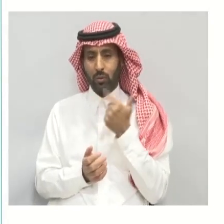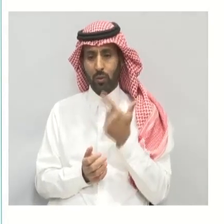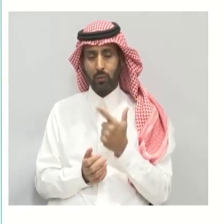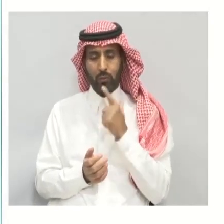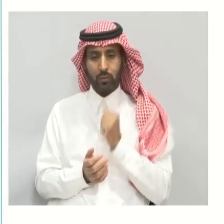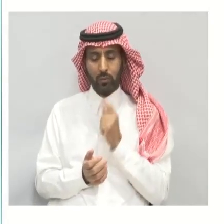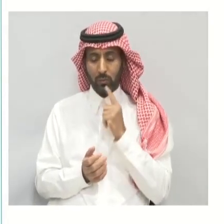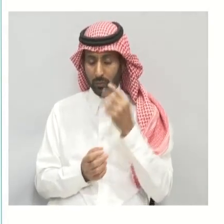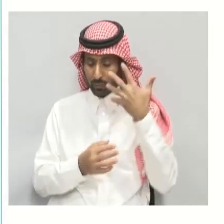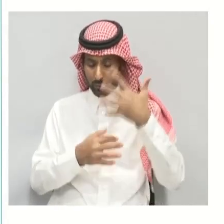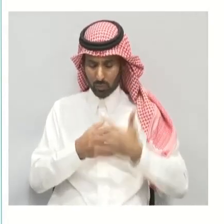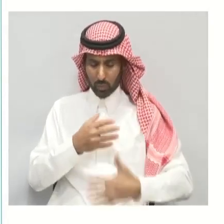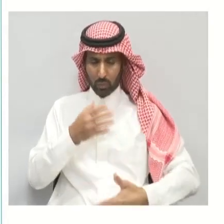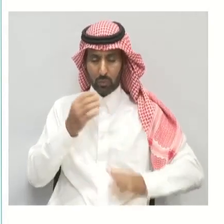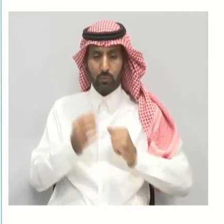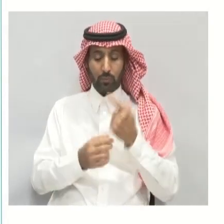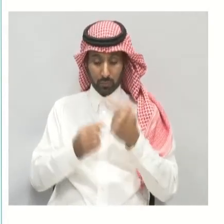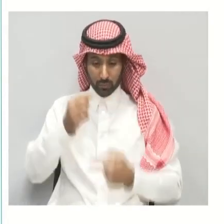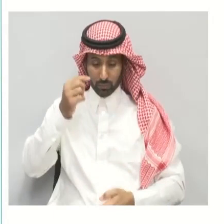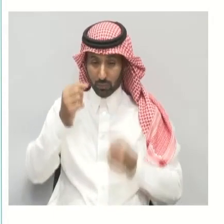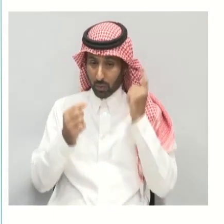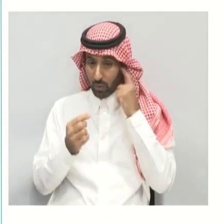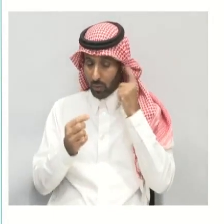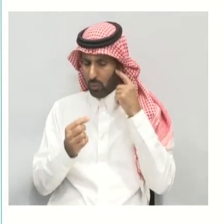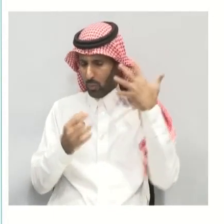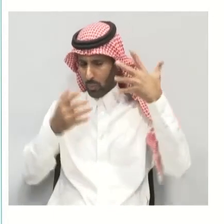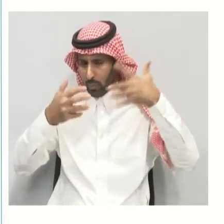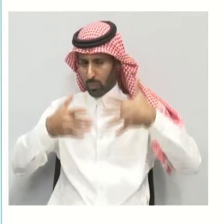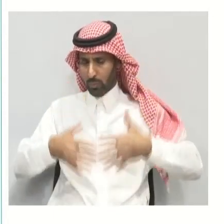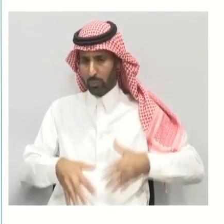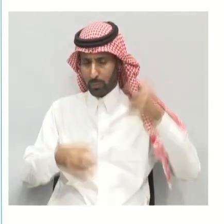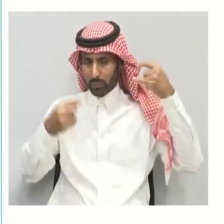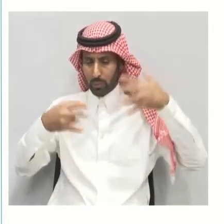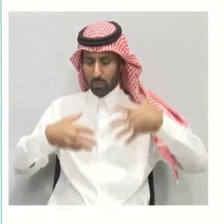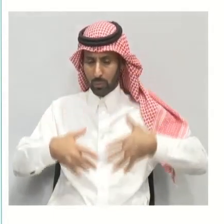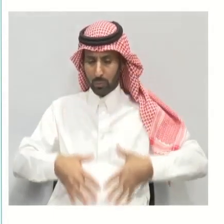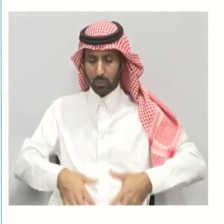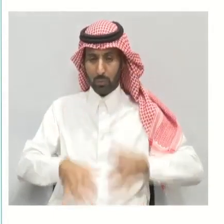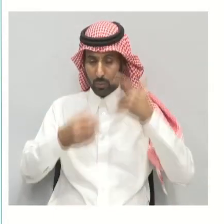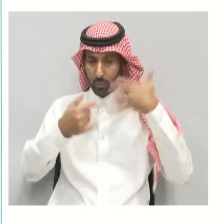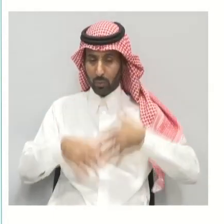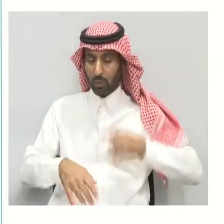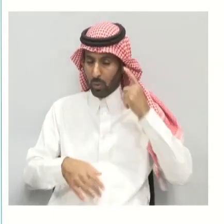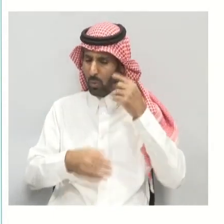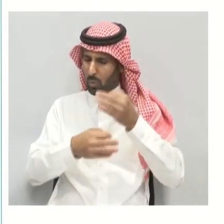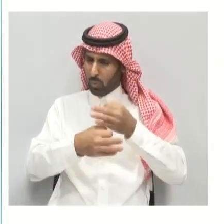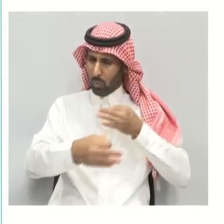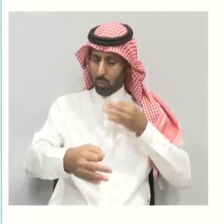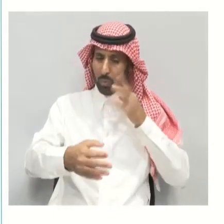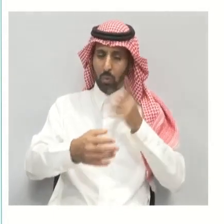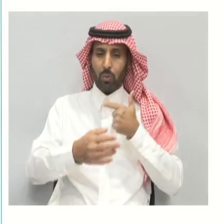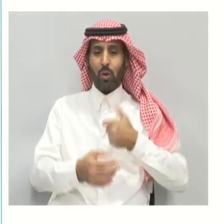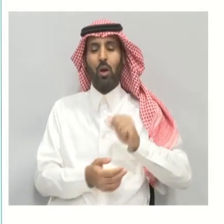2,700 meters. You can hear the roaring sound of the water several kilometers